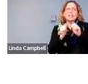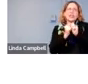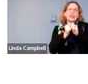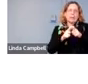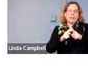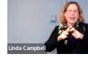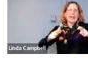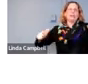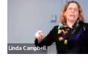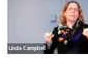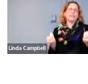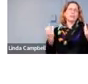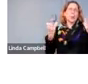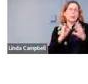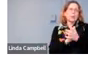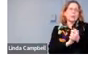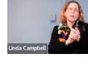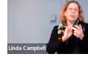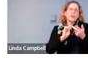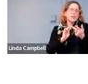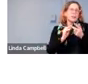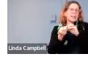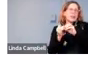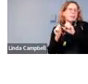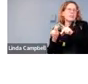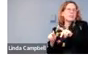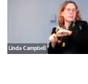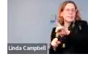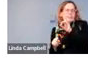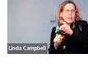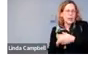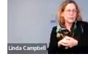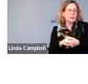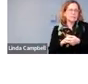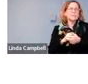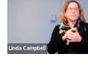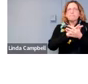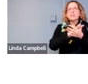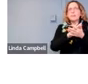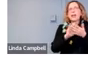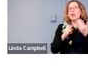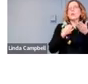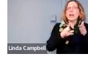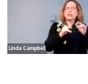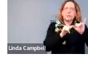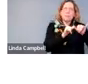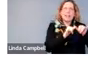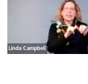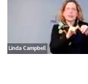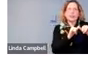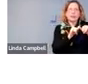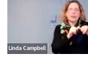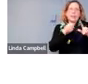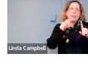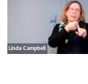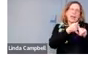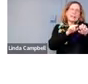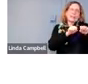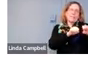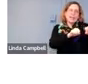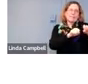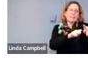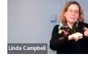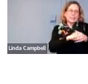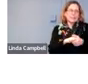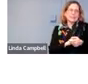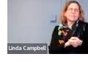the number of lakes it's been invaded, the area that it's been invaded, the number of species found. There's many ways that you can